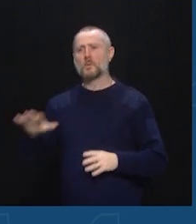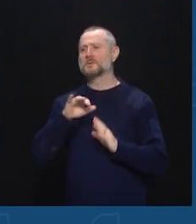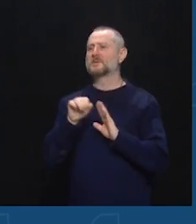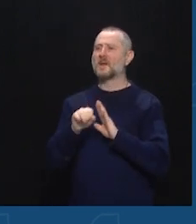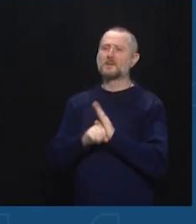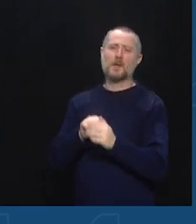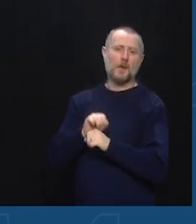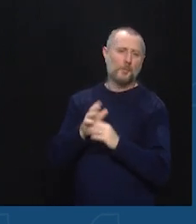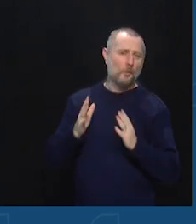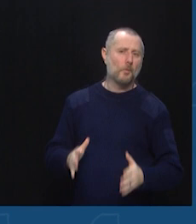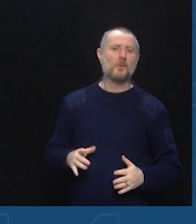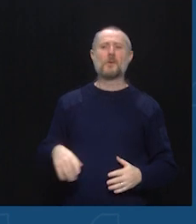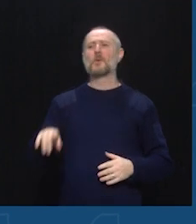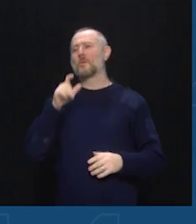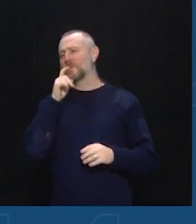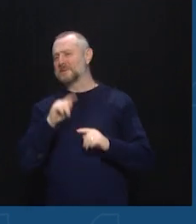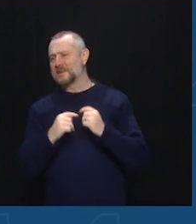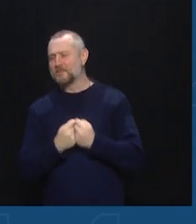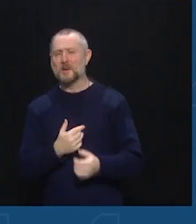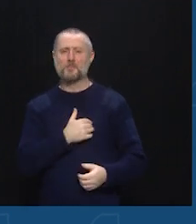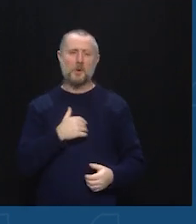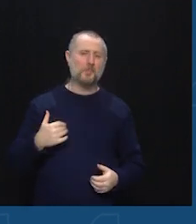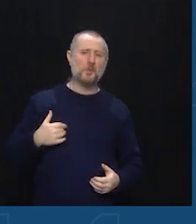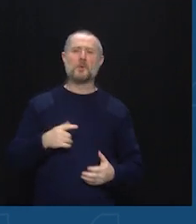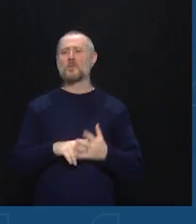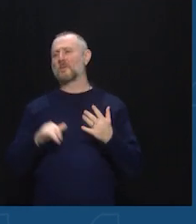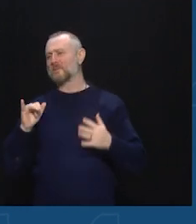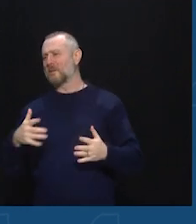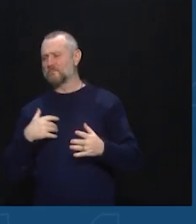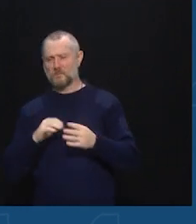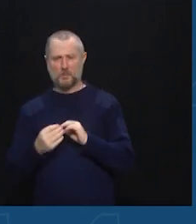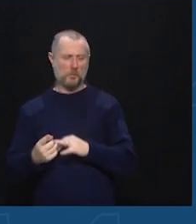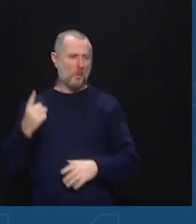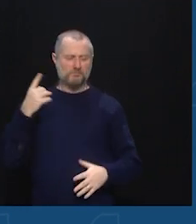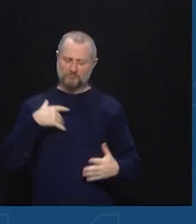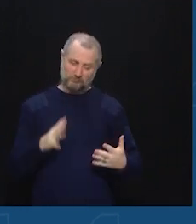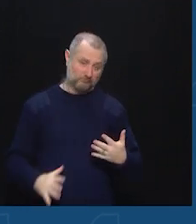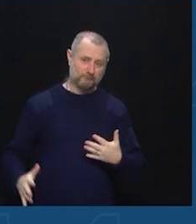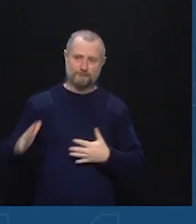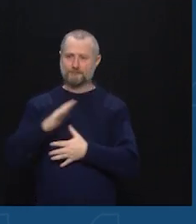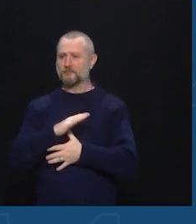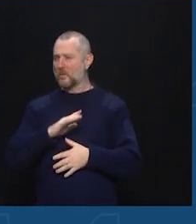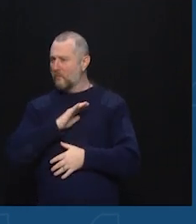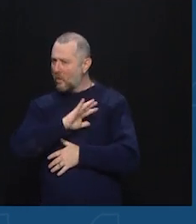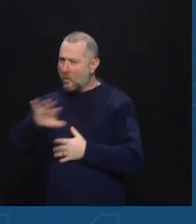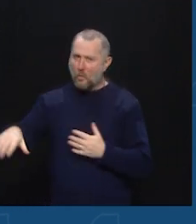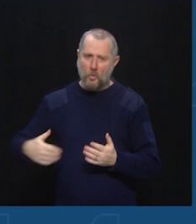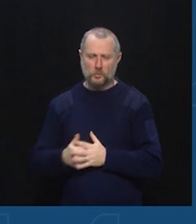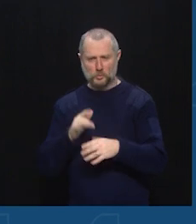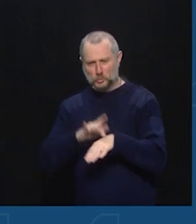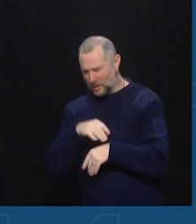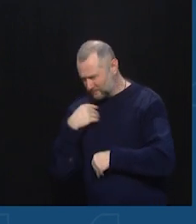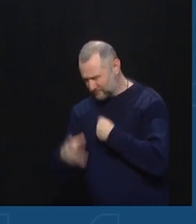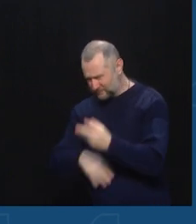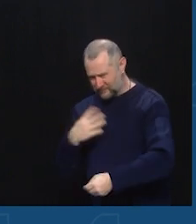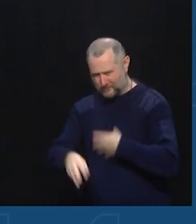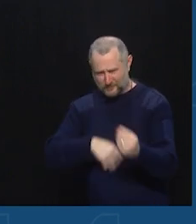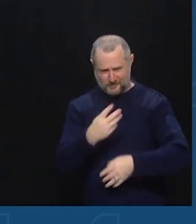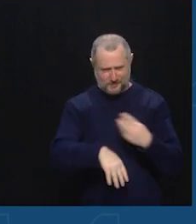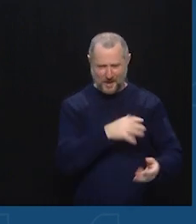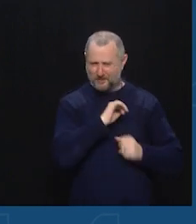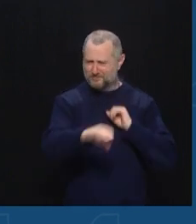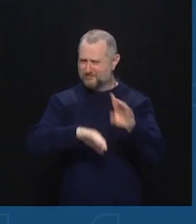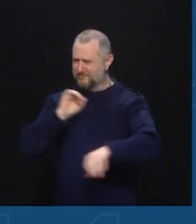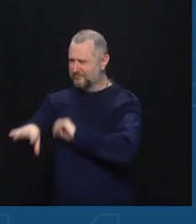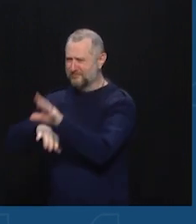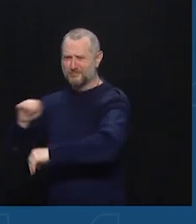of our team who've made this happen. It's been my highest priority to make sure we use all the resources at our disposal, managing hospital capacity,